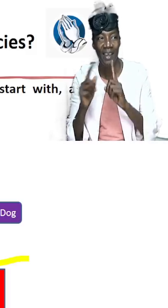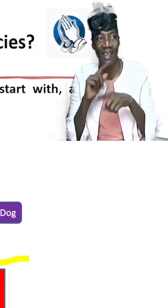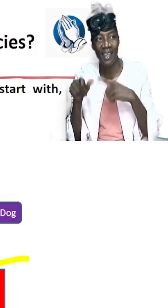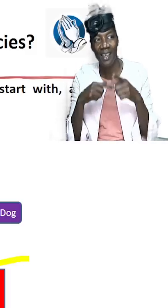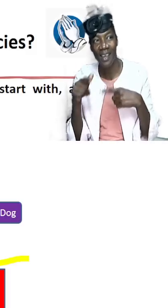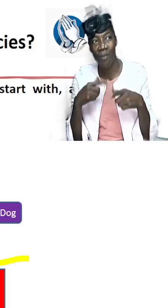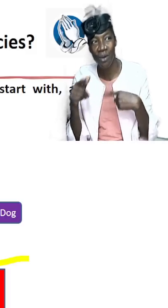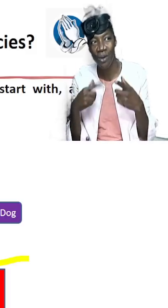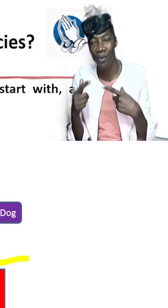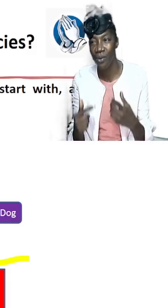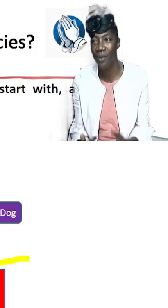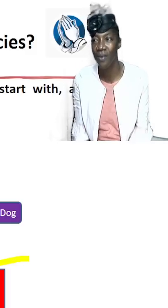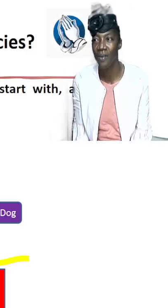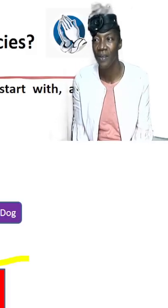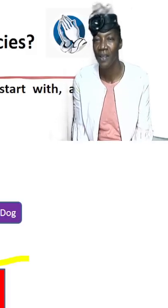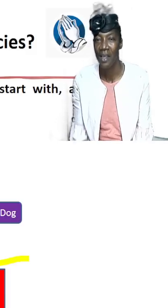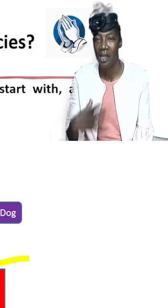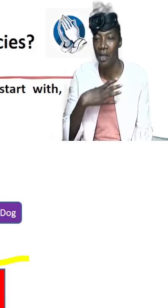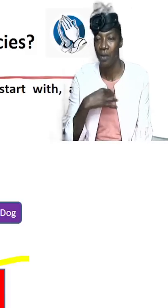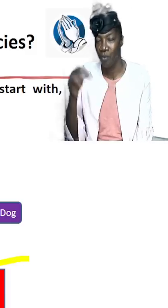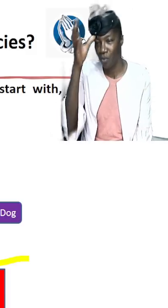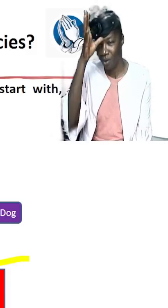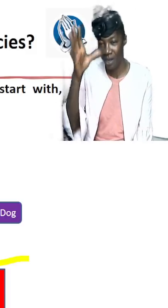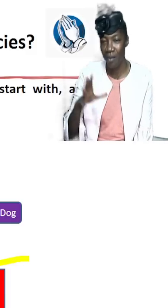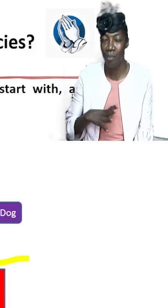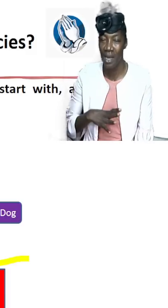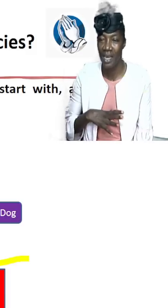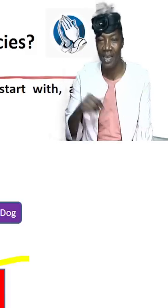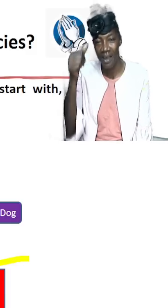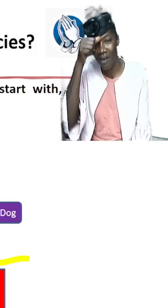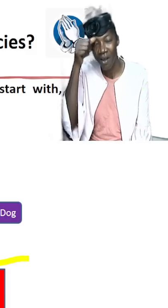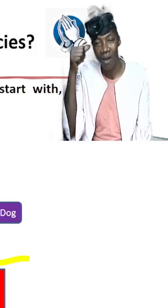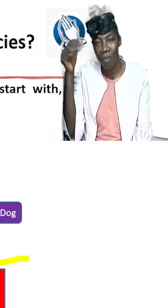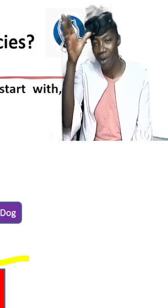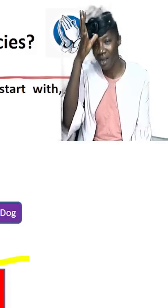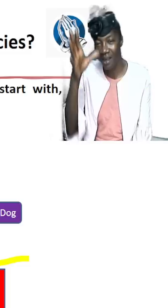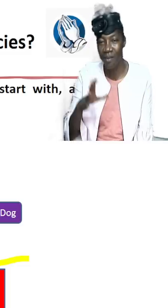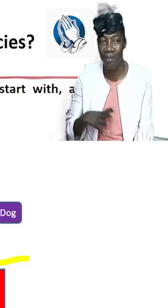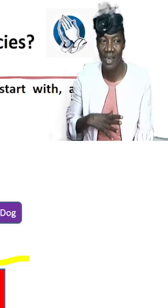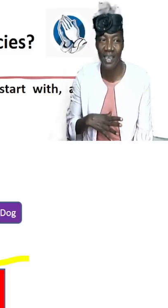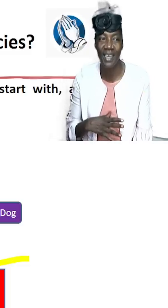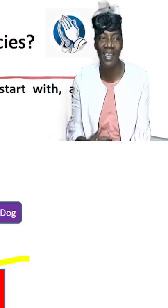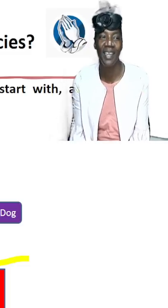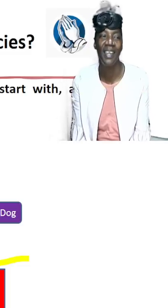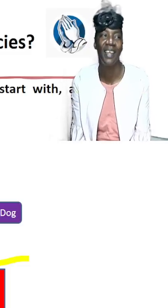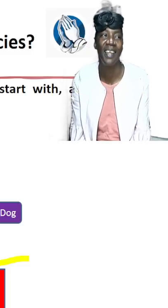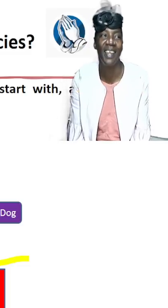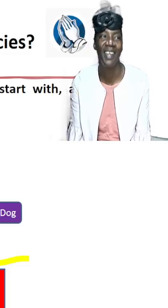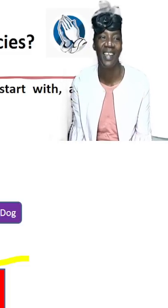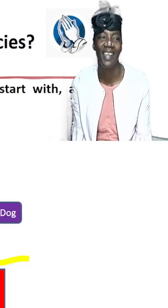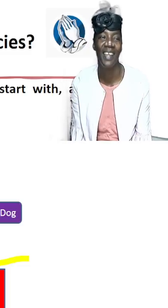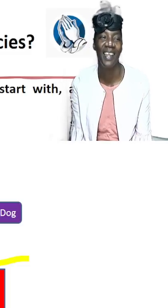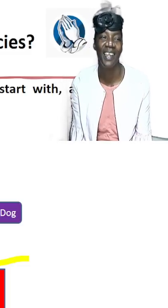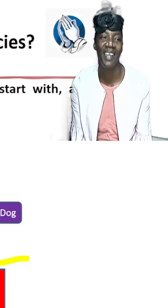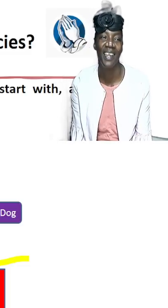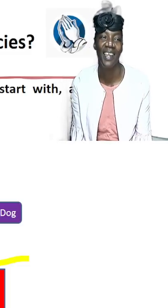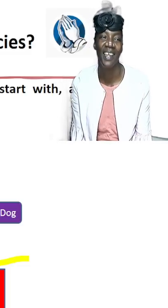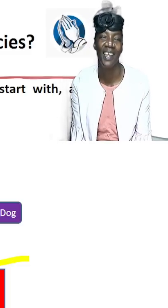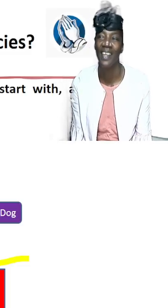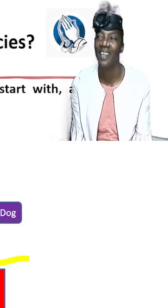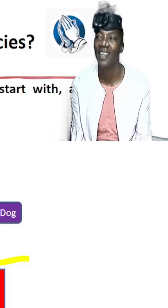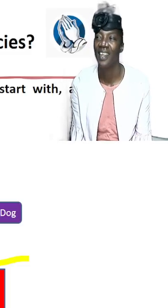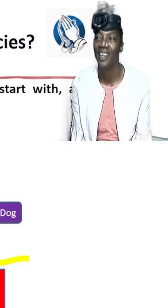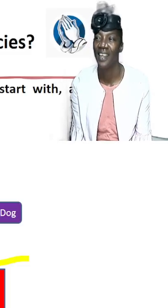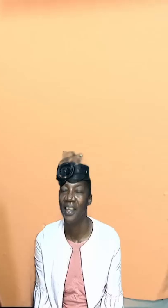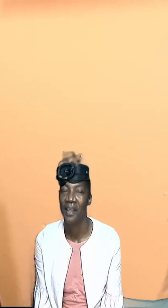if you're talking about a white man or a black man, you want to say a white man. If you say a real white man, so we are just